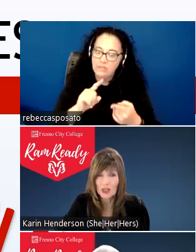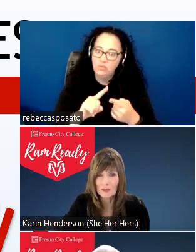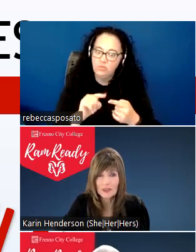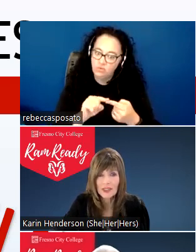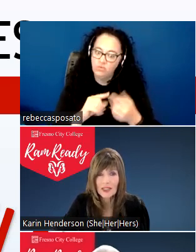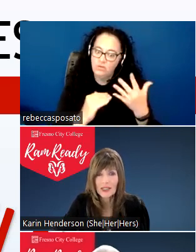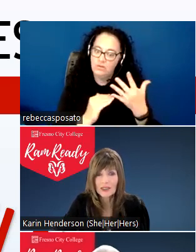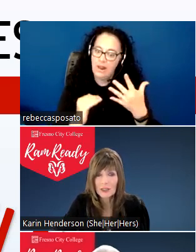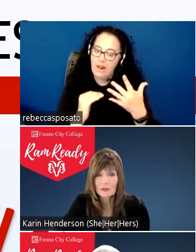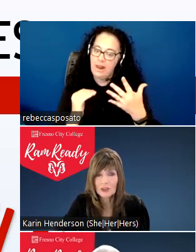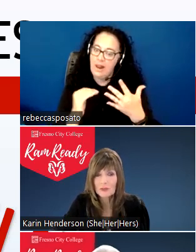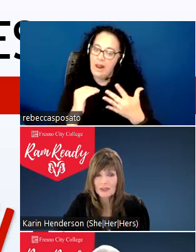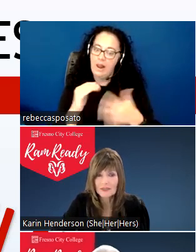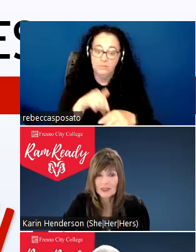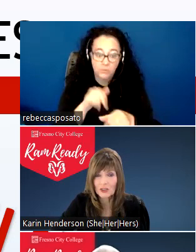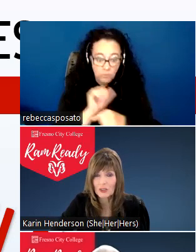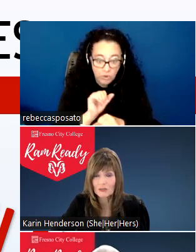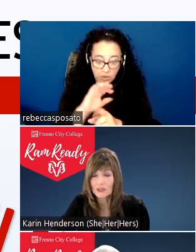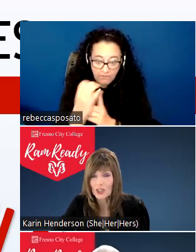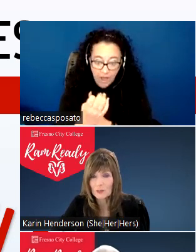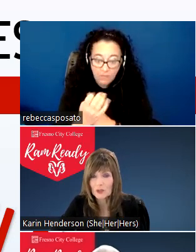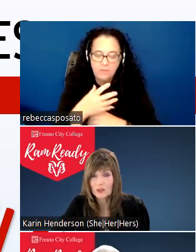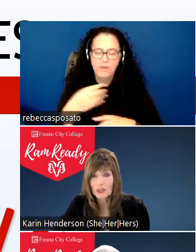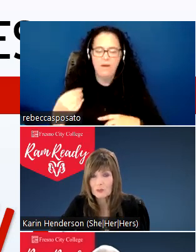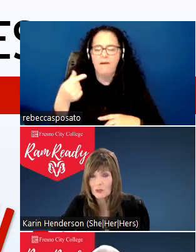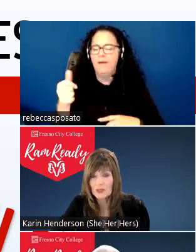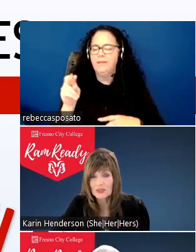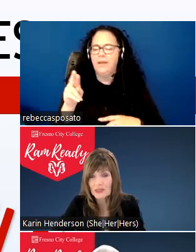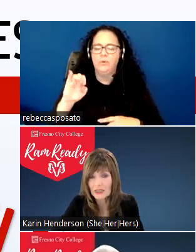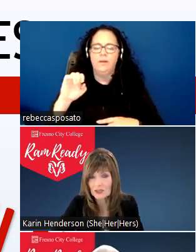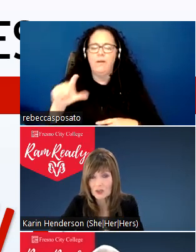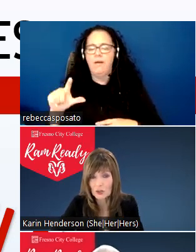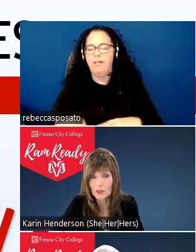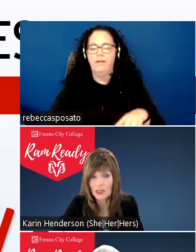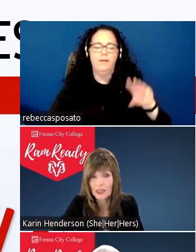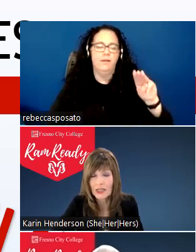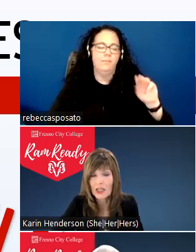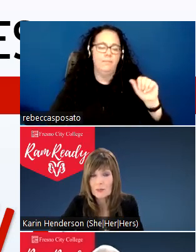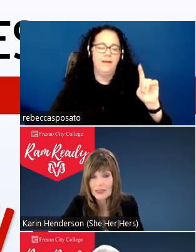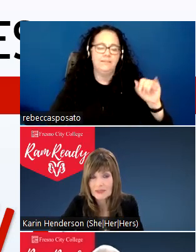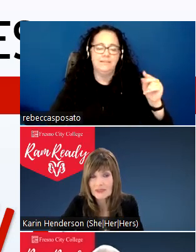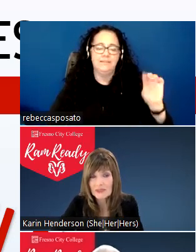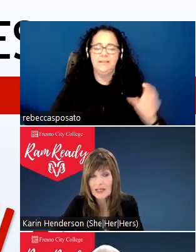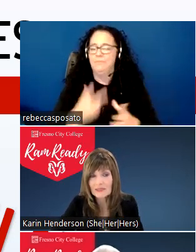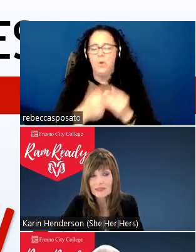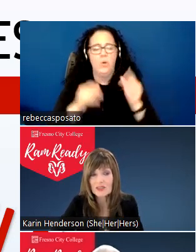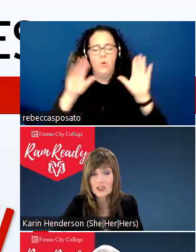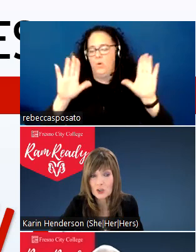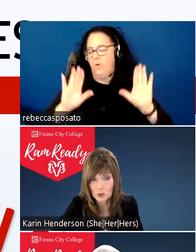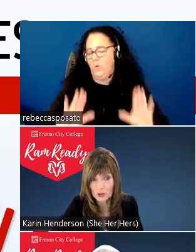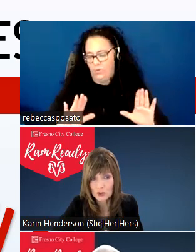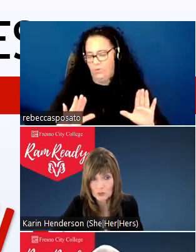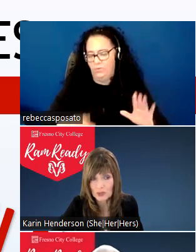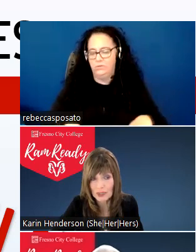work environment. And Gabriel and Maxine are phenomenal, and both of these classes are online. Maxine's class is